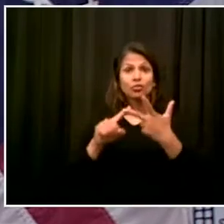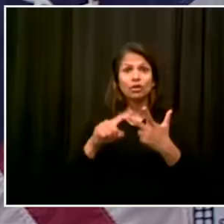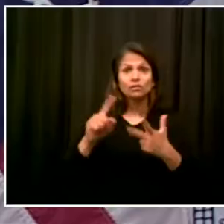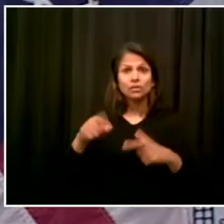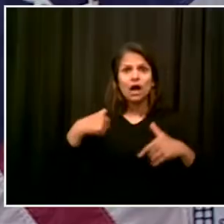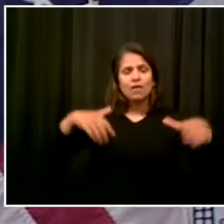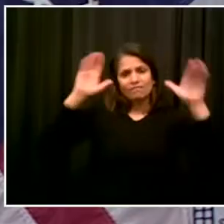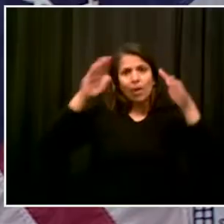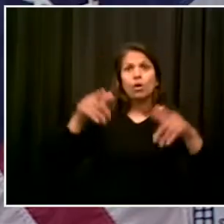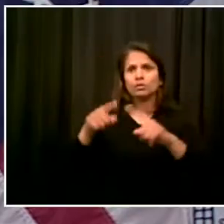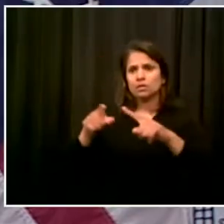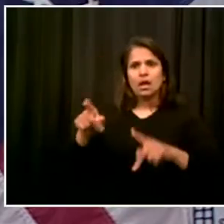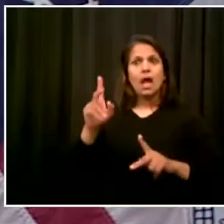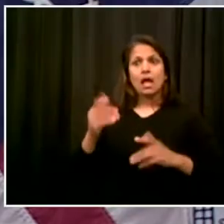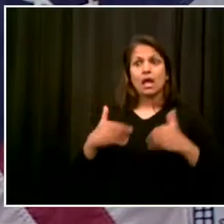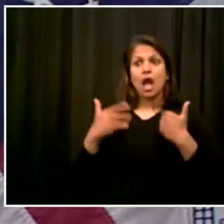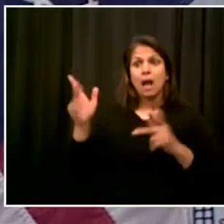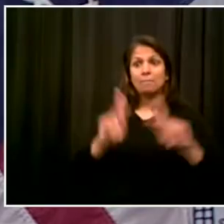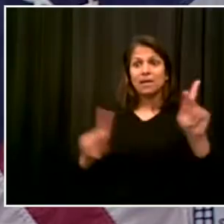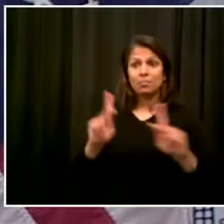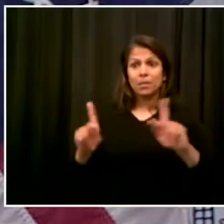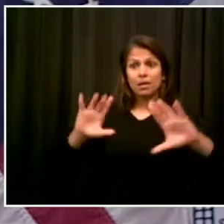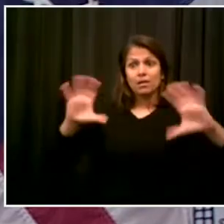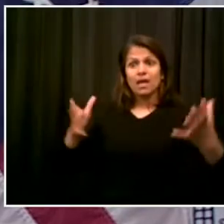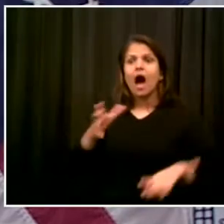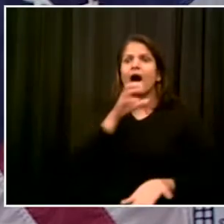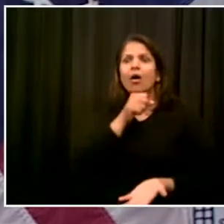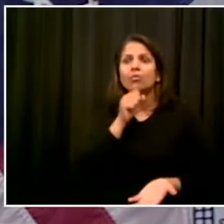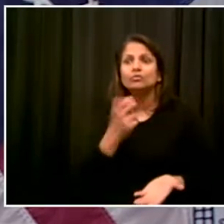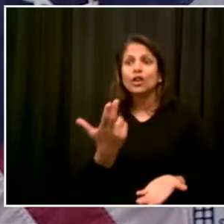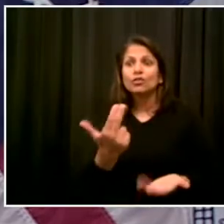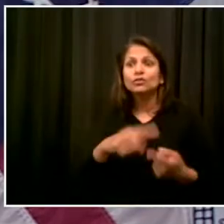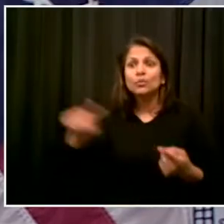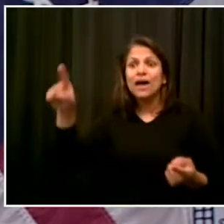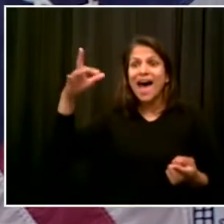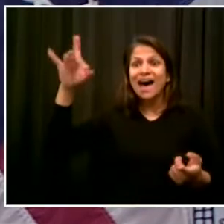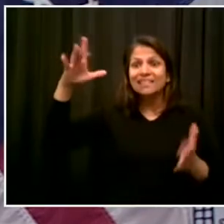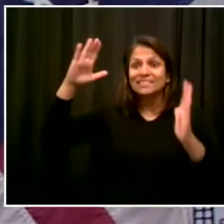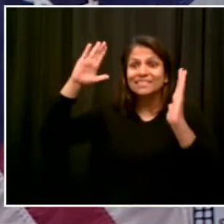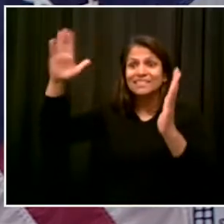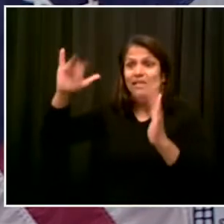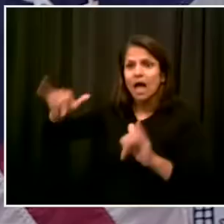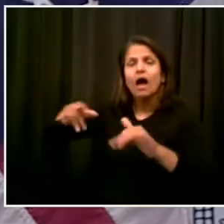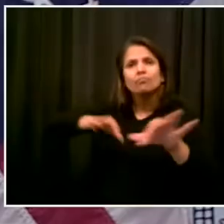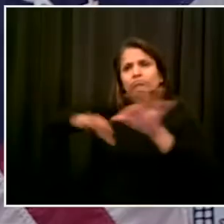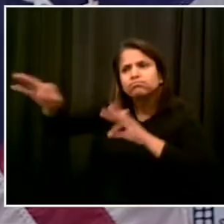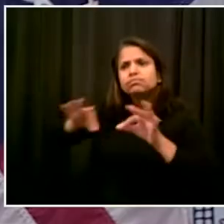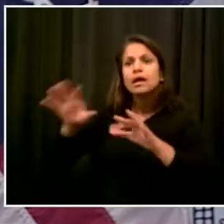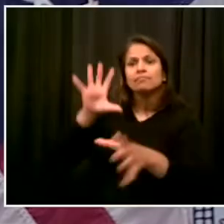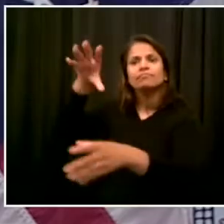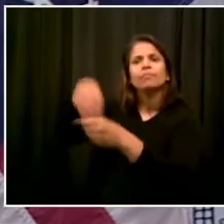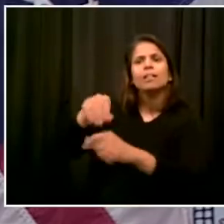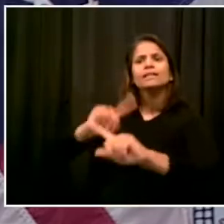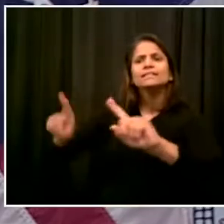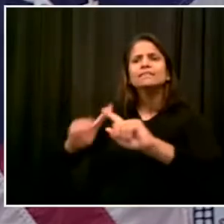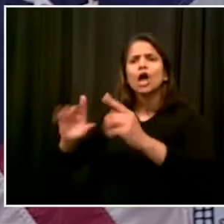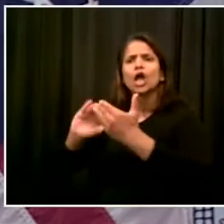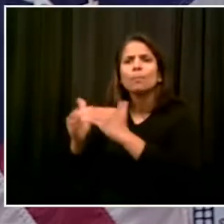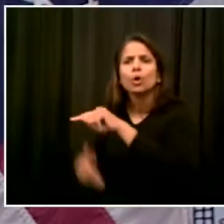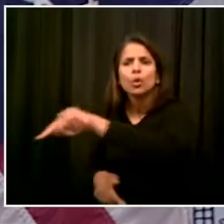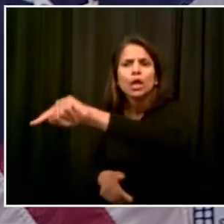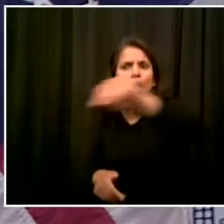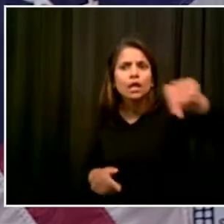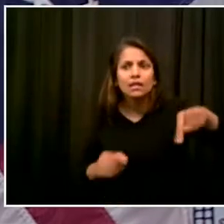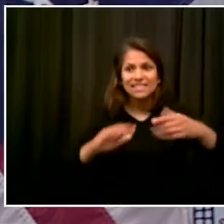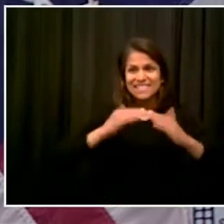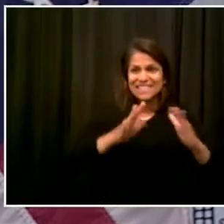the classic CompStat question, Andrea. As you see developments, how do you, use precision policing? How do you focus on where the problem is greatest and start